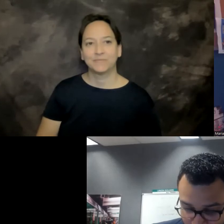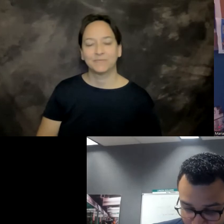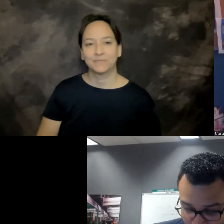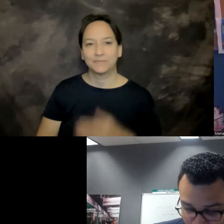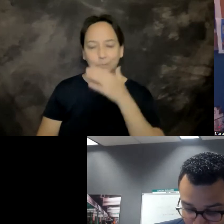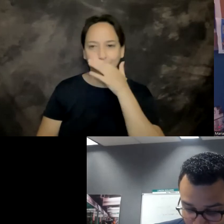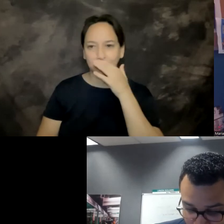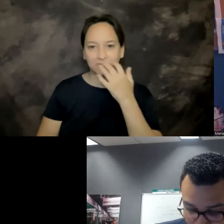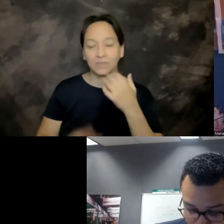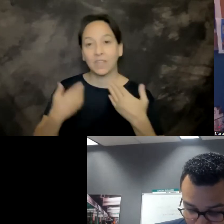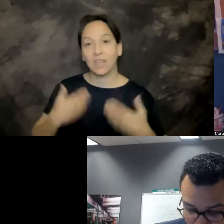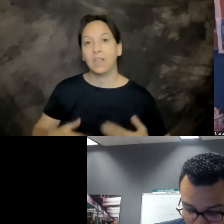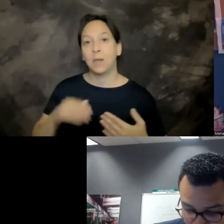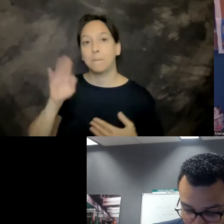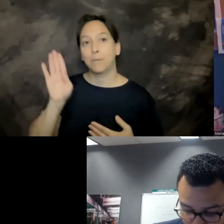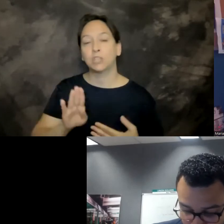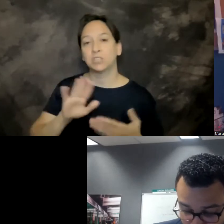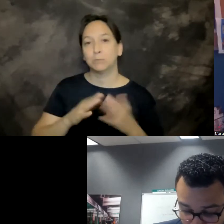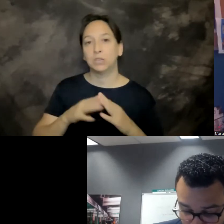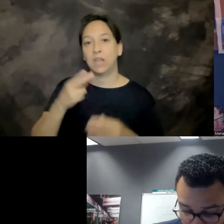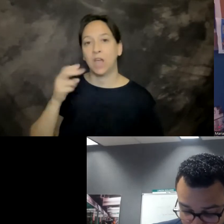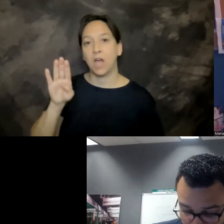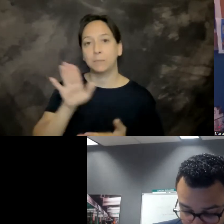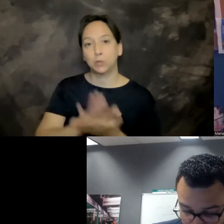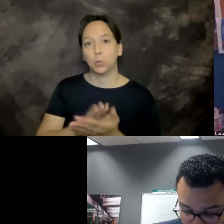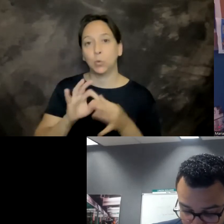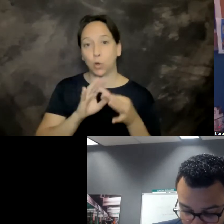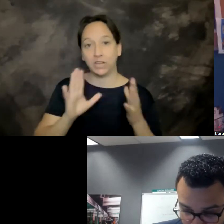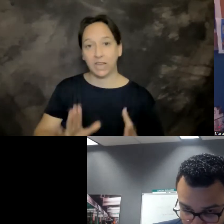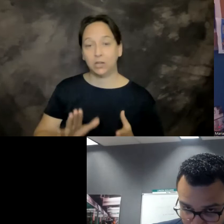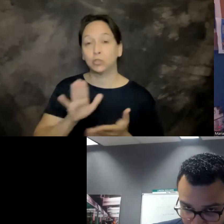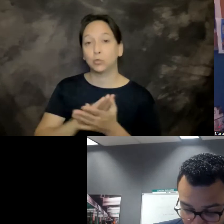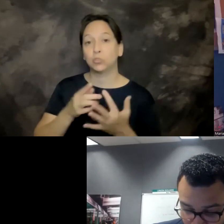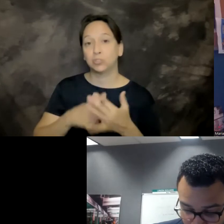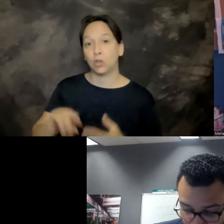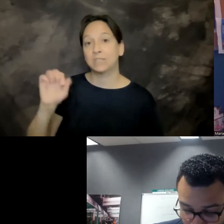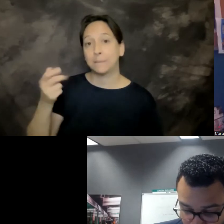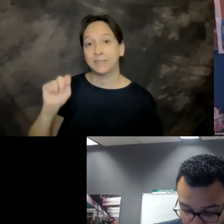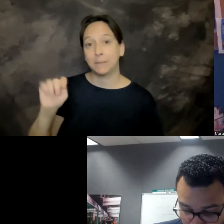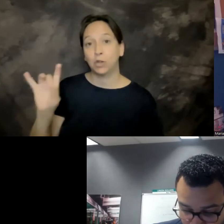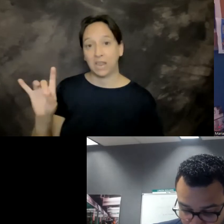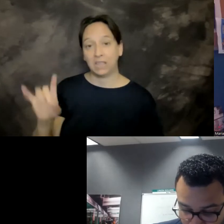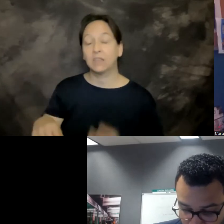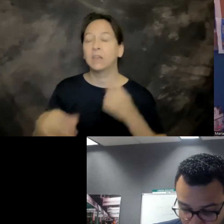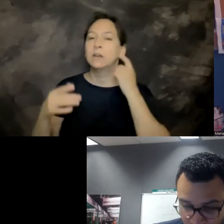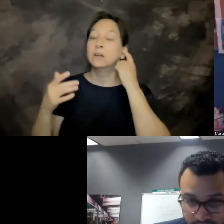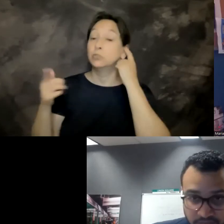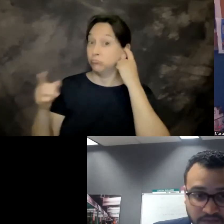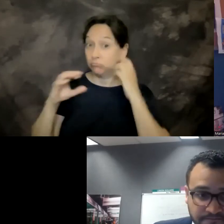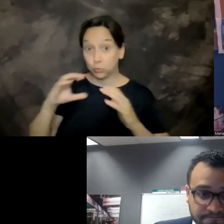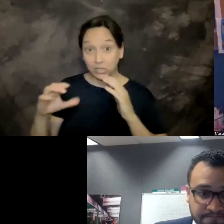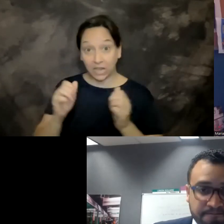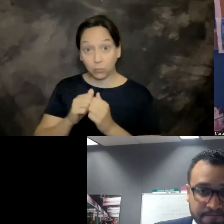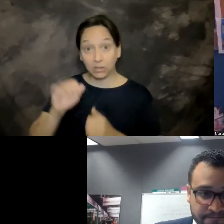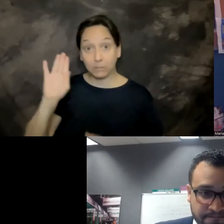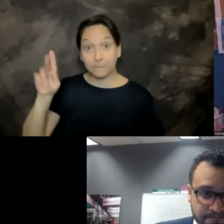So as a Boston Community Hub School Coordinator, we know that school starts September 8th. I just wanted to know your communication with